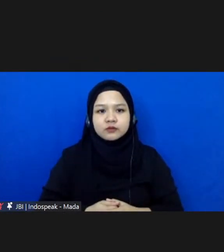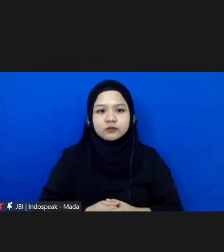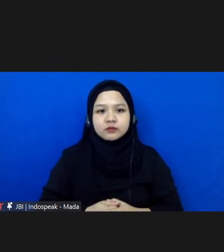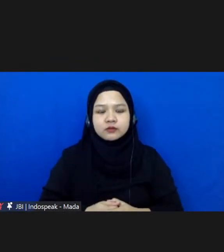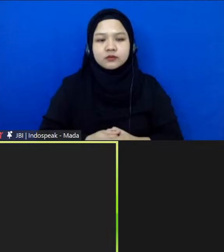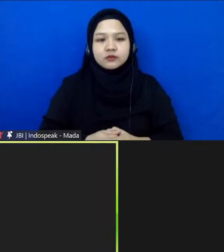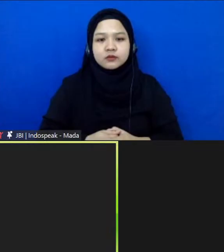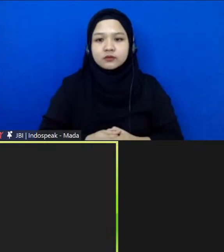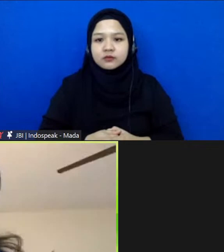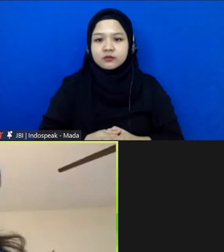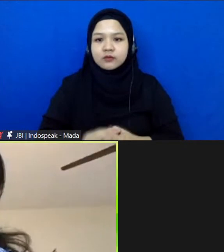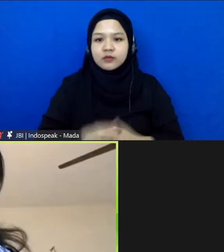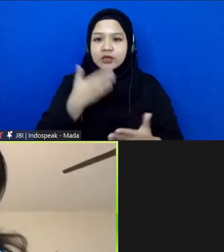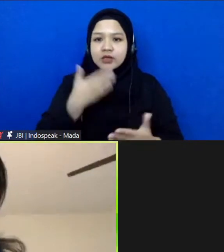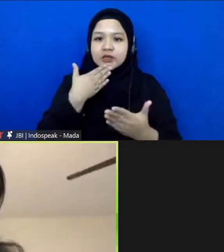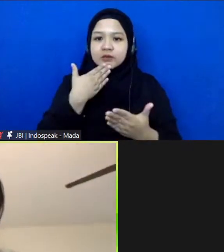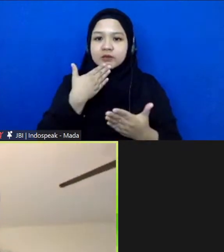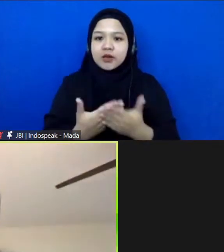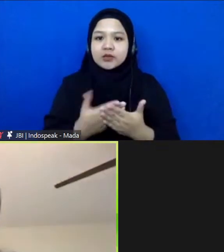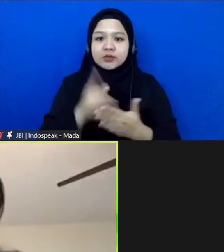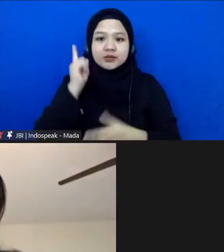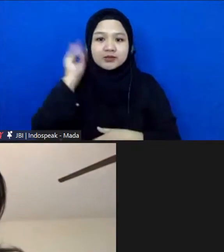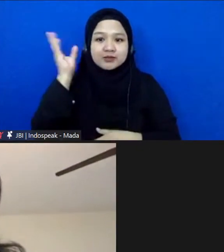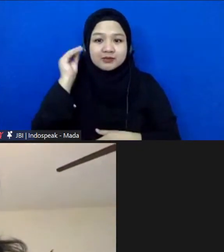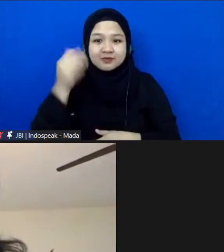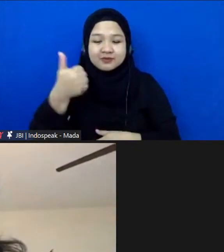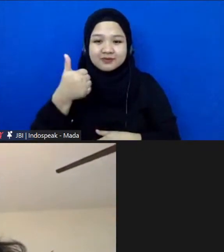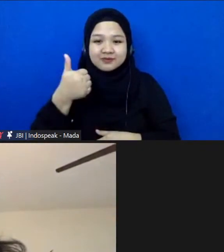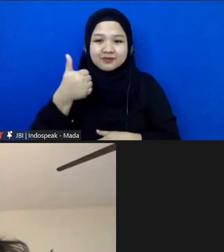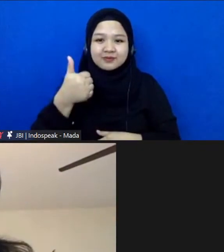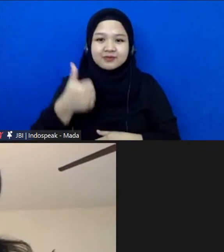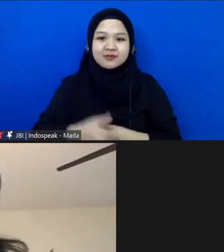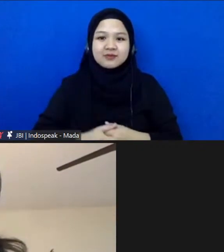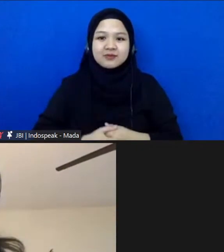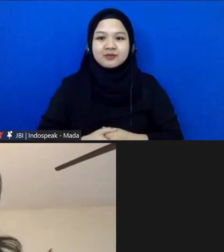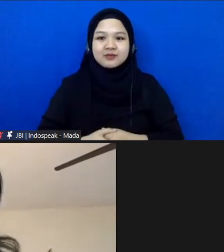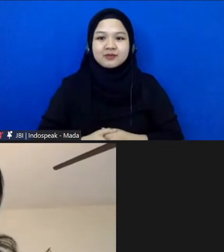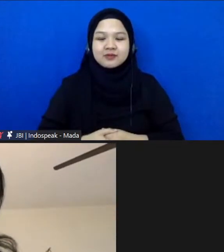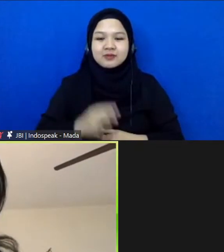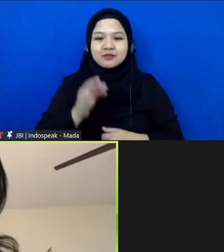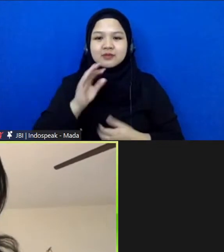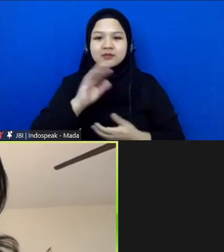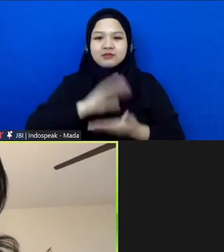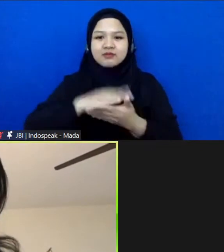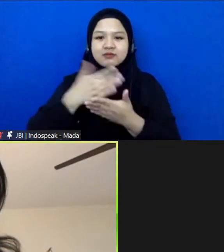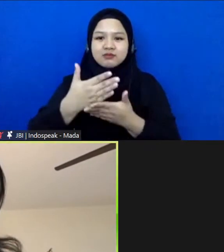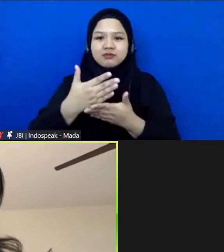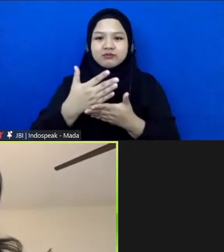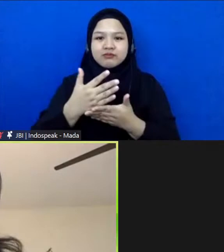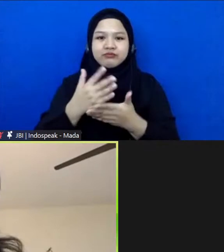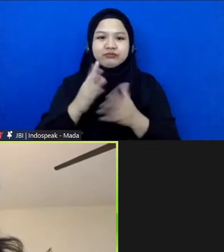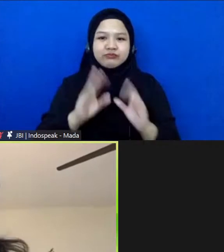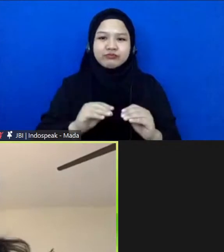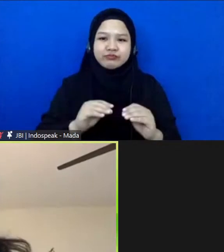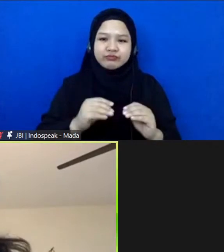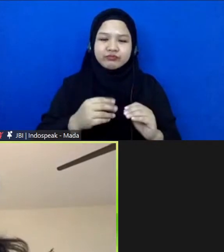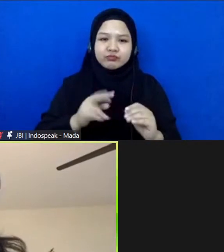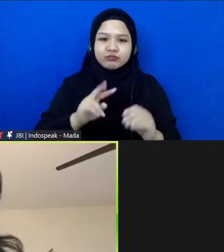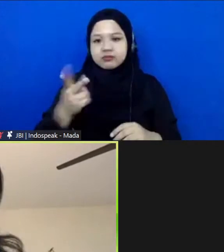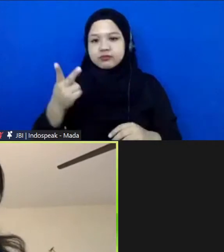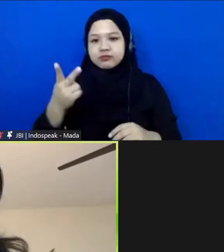Thank you very much. Can you hear me okay? Yeah. Sorry, my computer just crashed, so I have to quickly switch into my iPad and